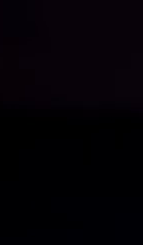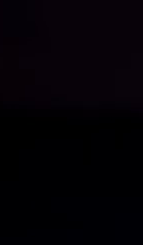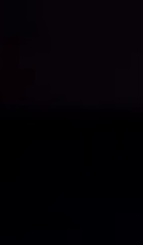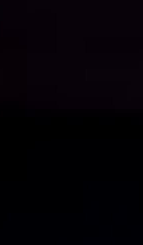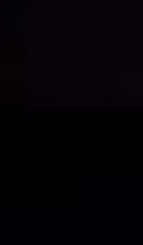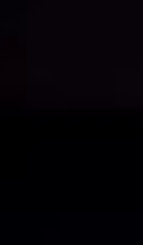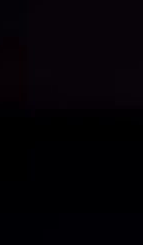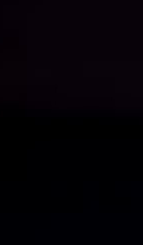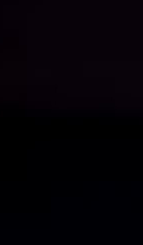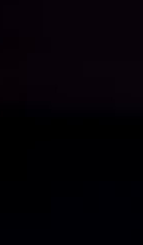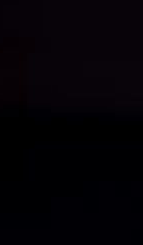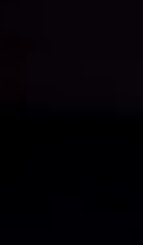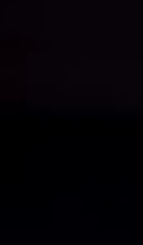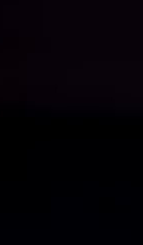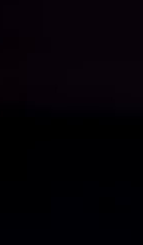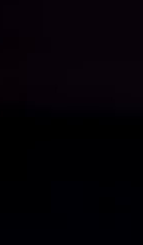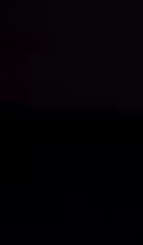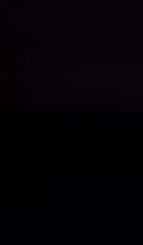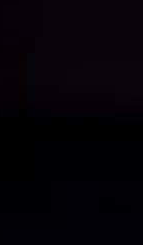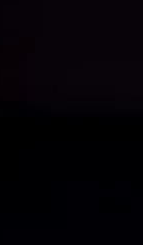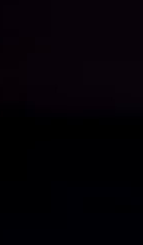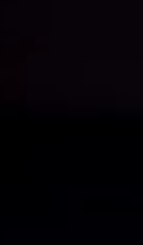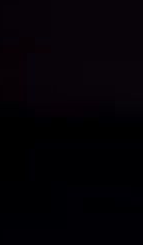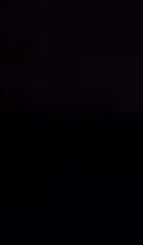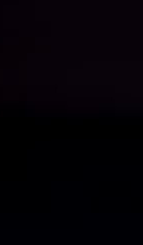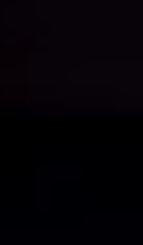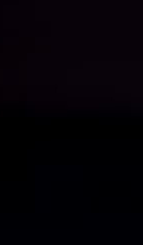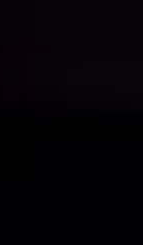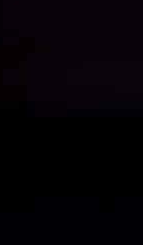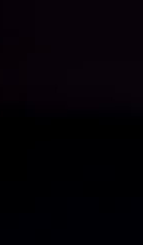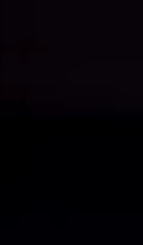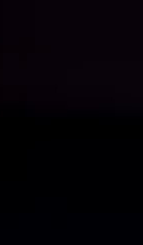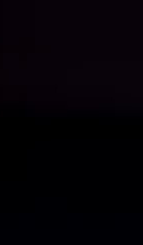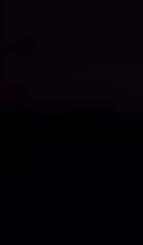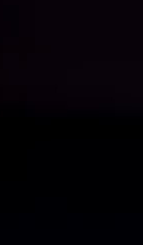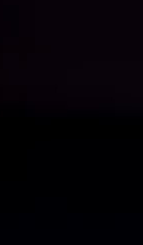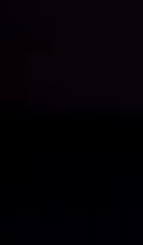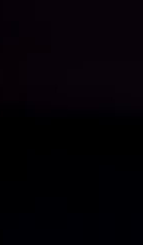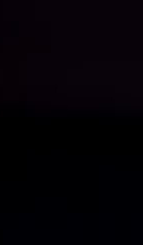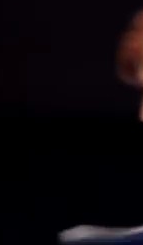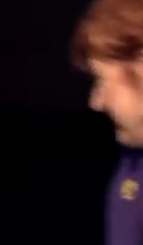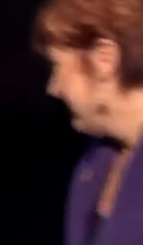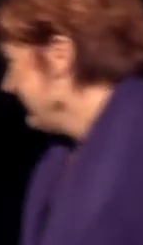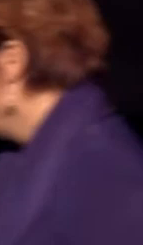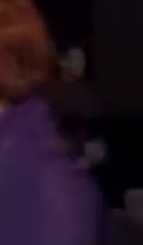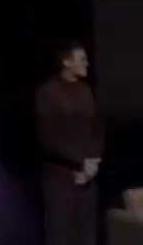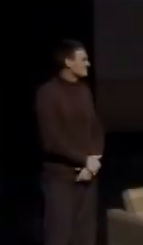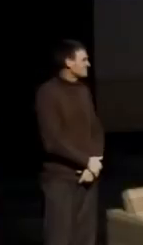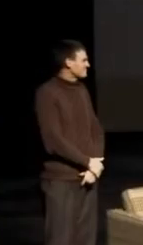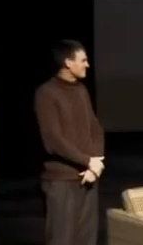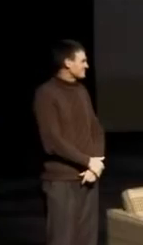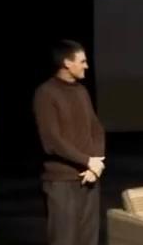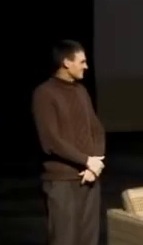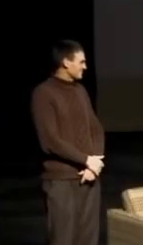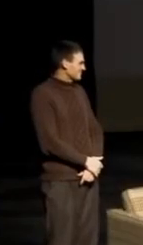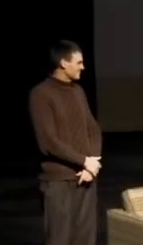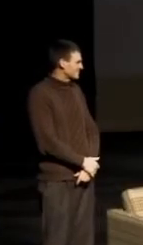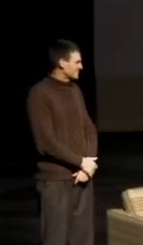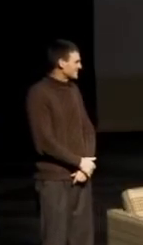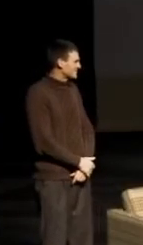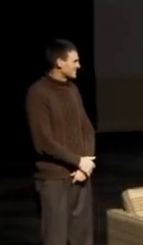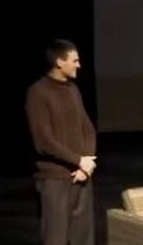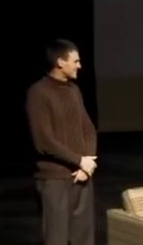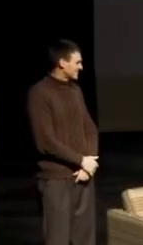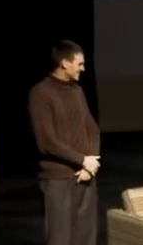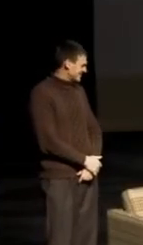2014, September 20th, ooh, can't wait. Thank you very much. Merci. Suzanne Robertson, Stuart